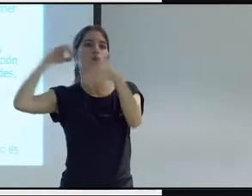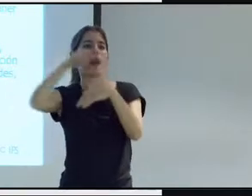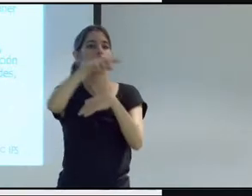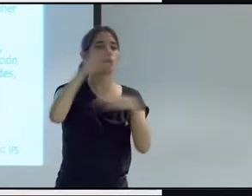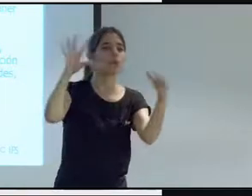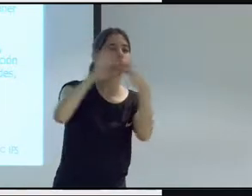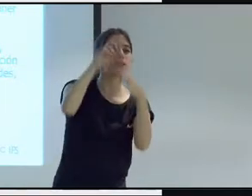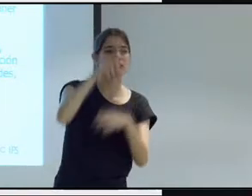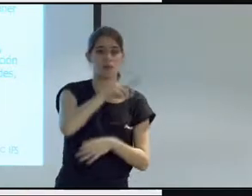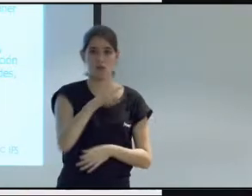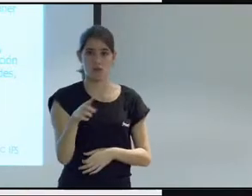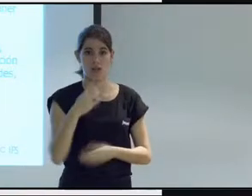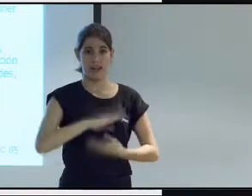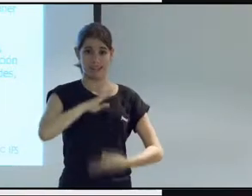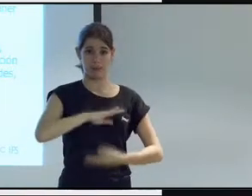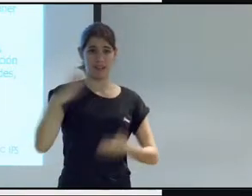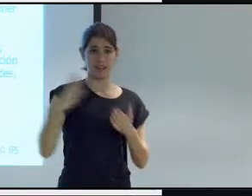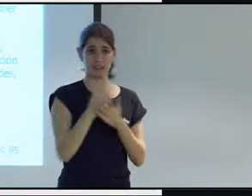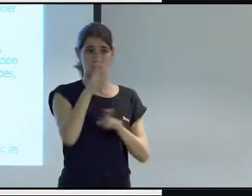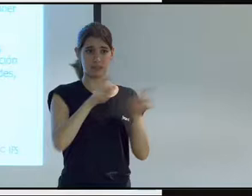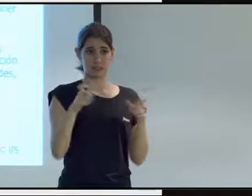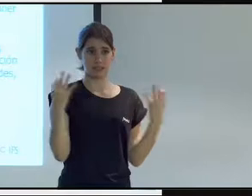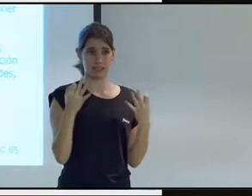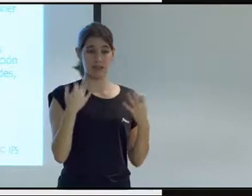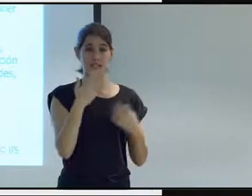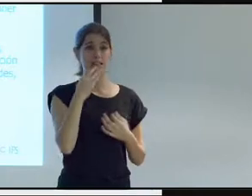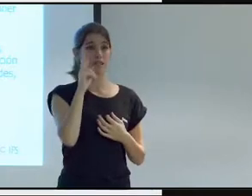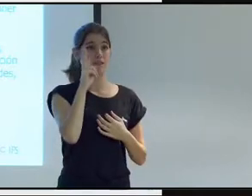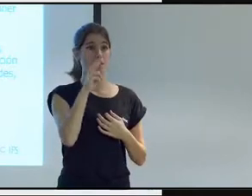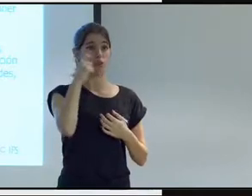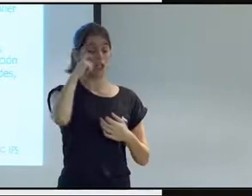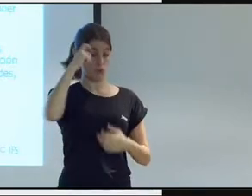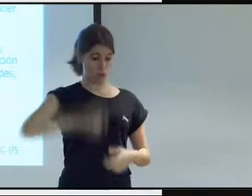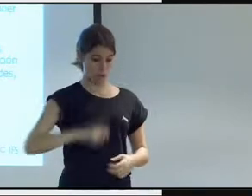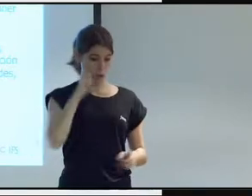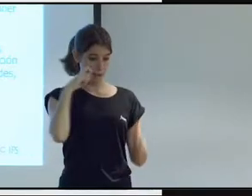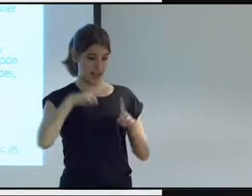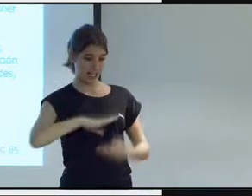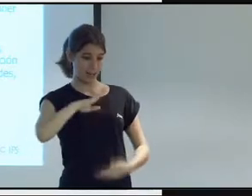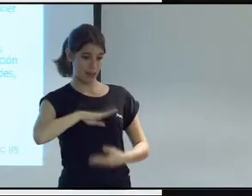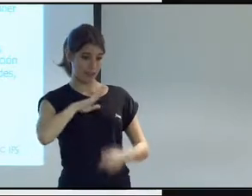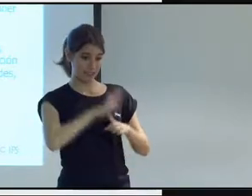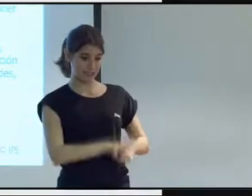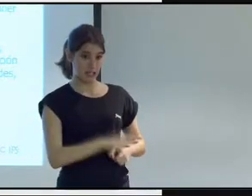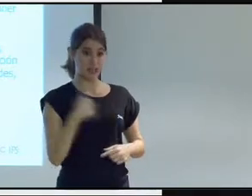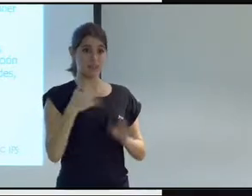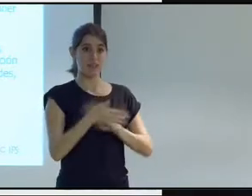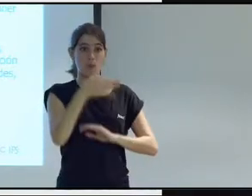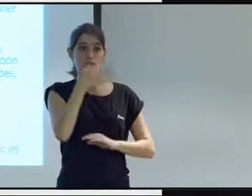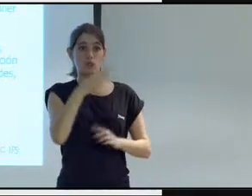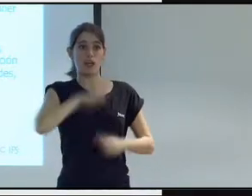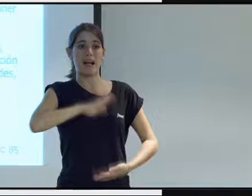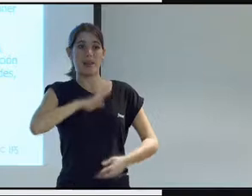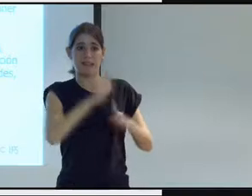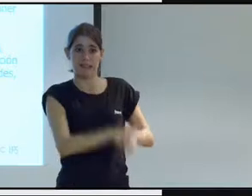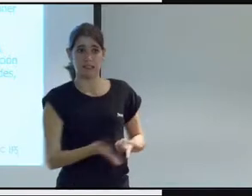skills. The skills that each body should have, if we look at the body through this glance, we see that